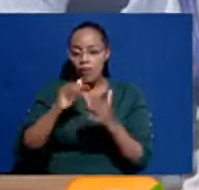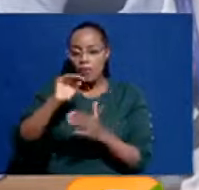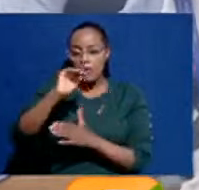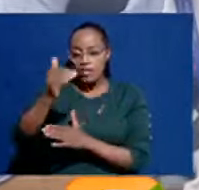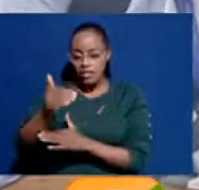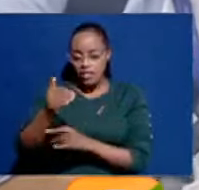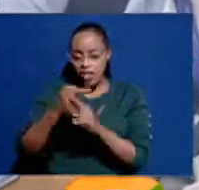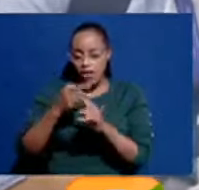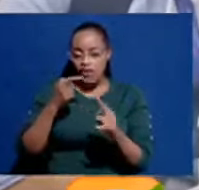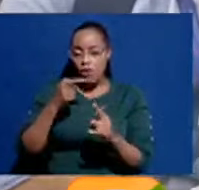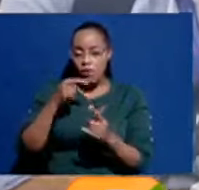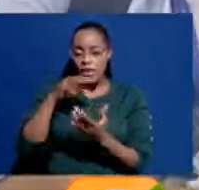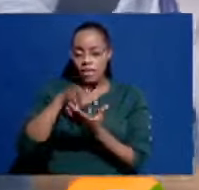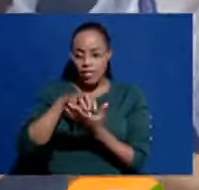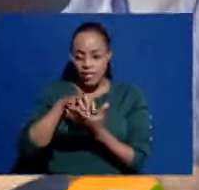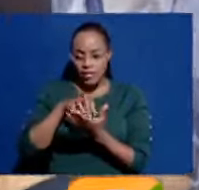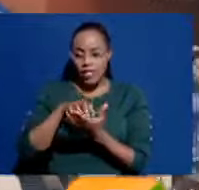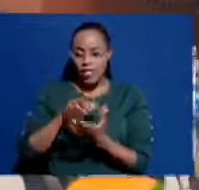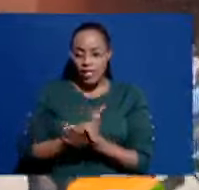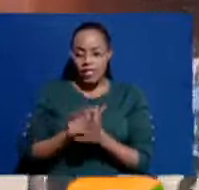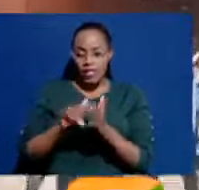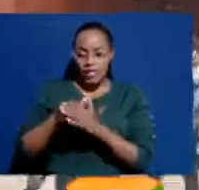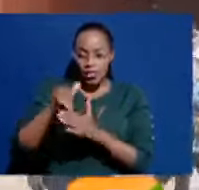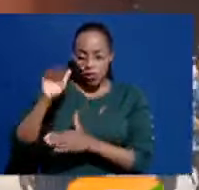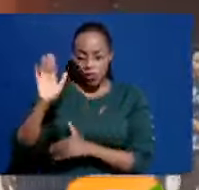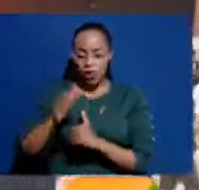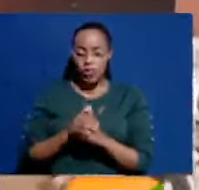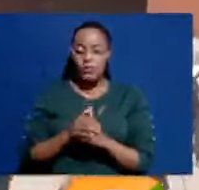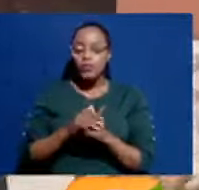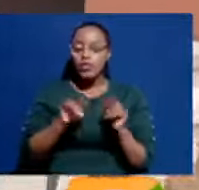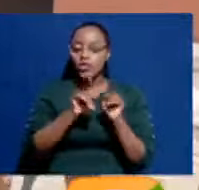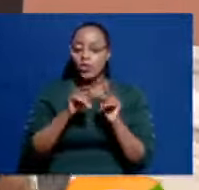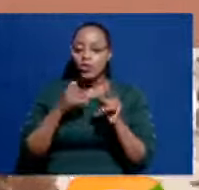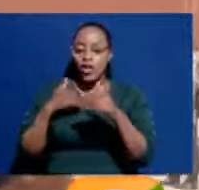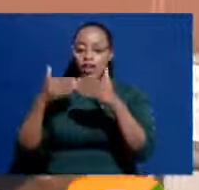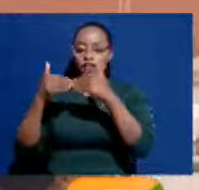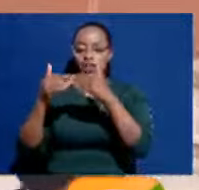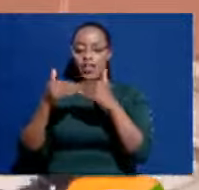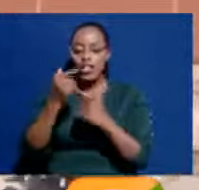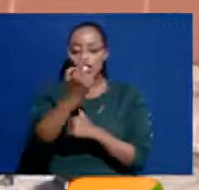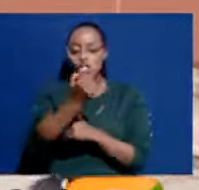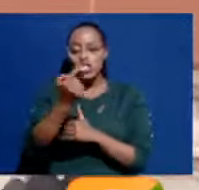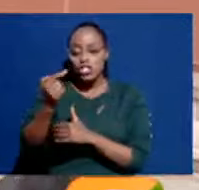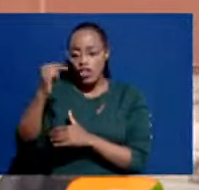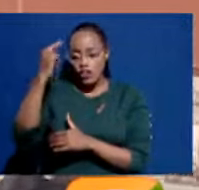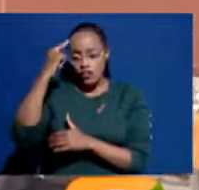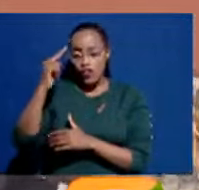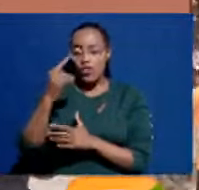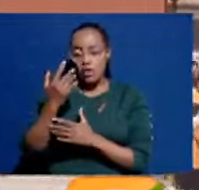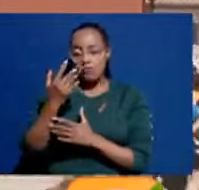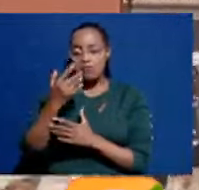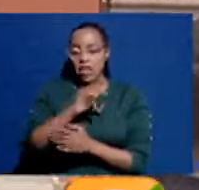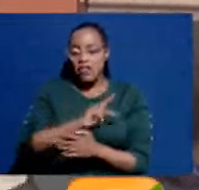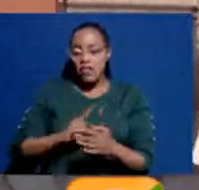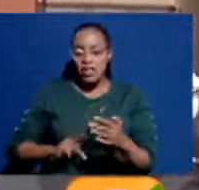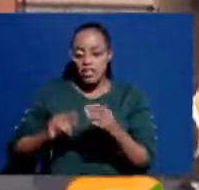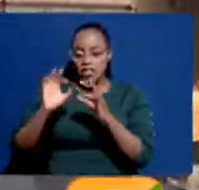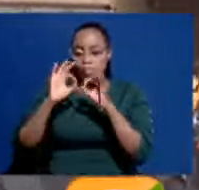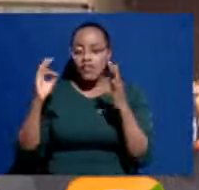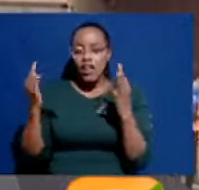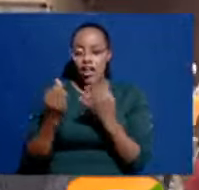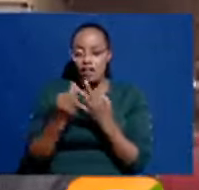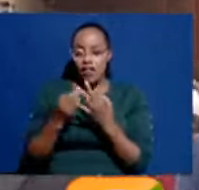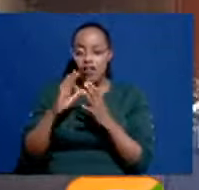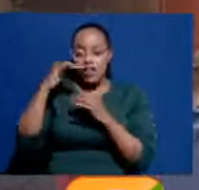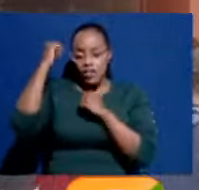from this gate, come out. There were also gates, each for the royal family, senior officials,